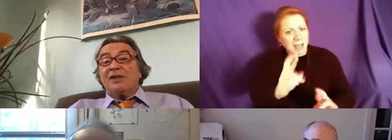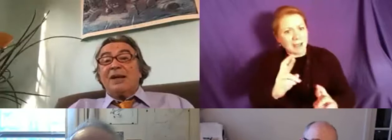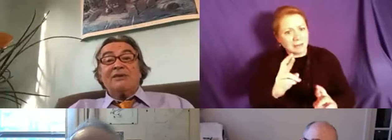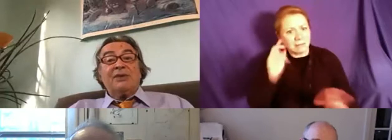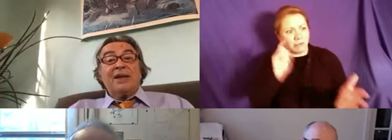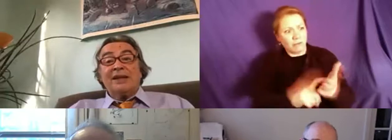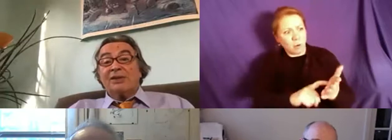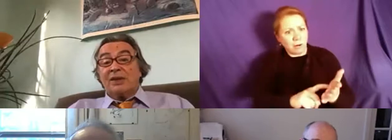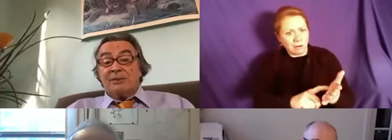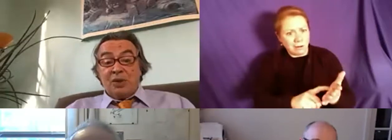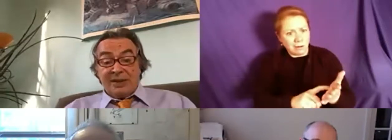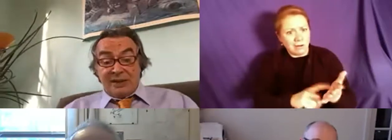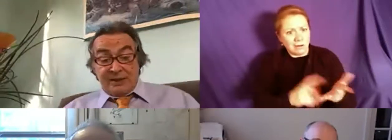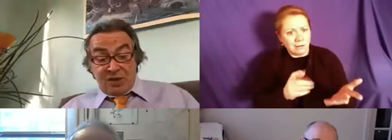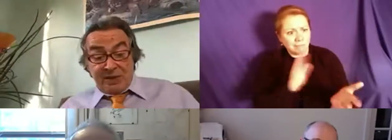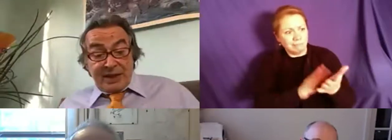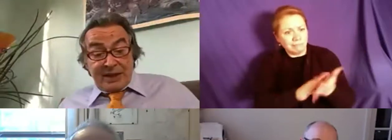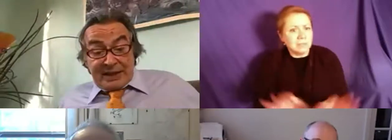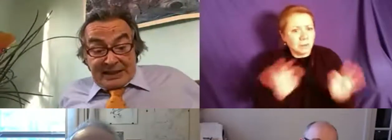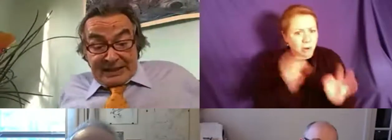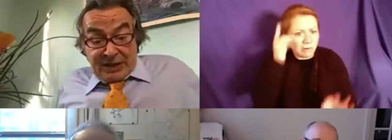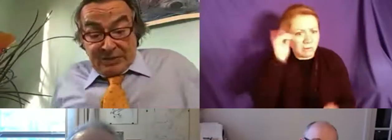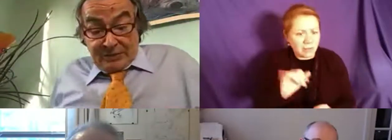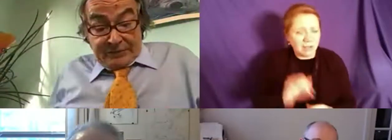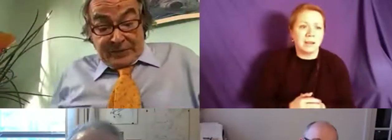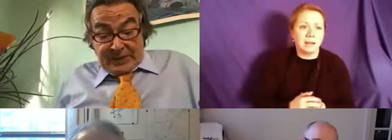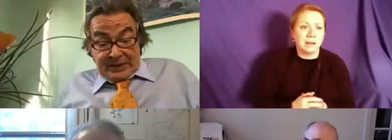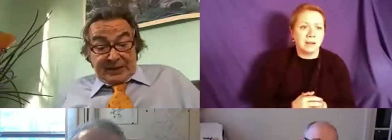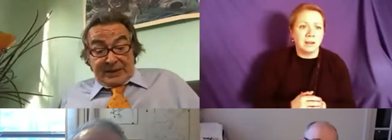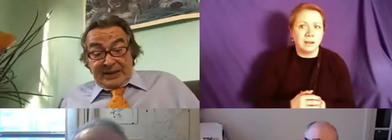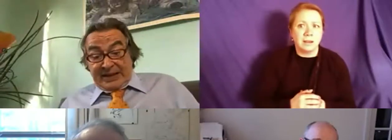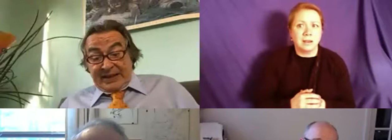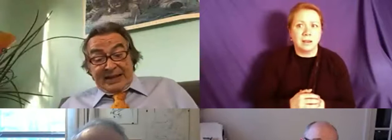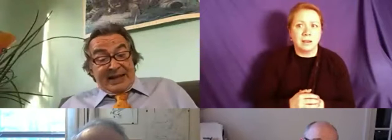for and respected for. I think it's really important. And so, you know,